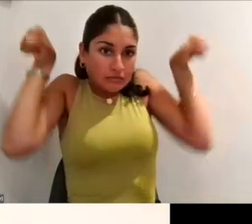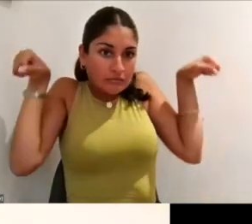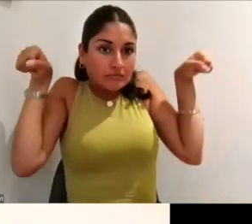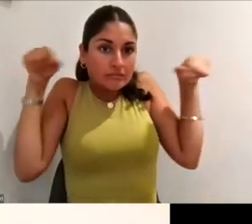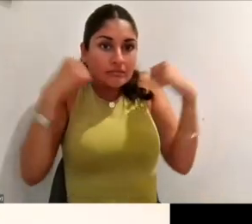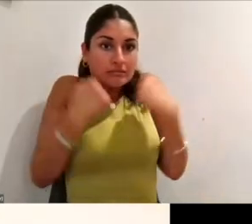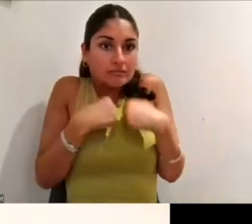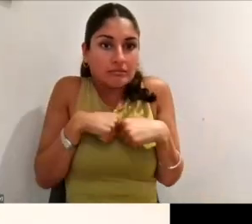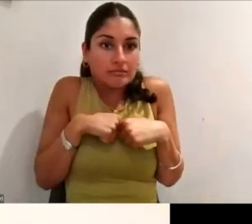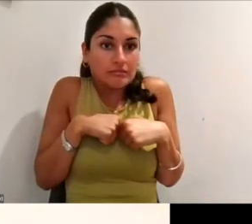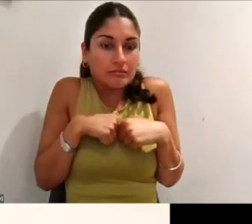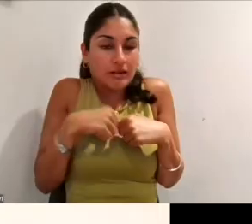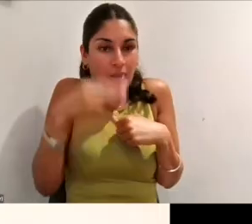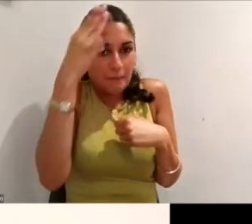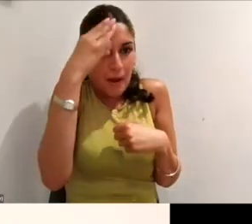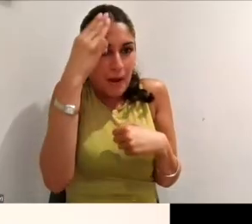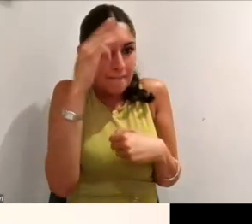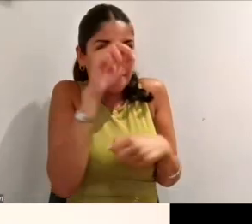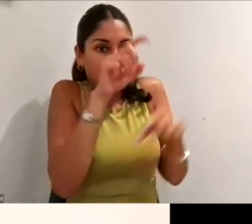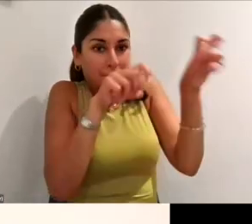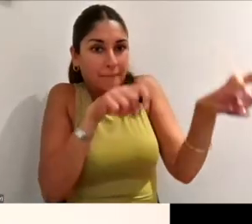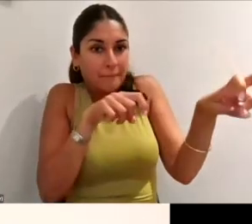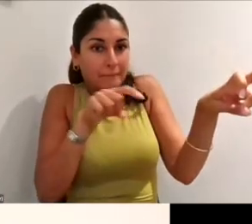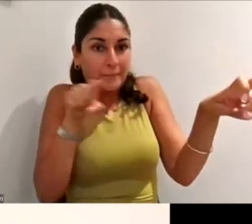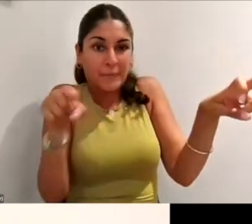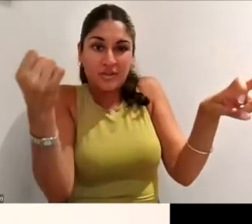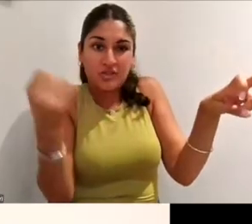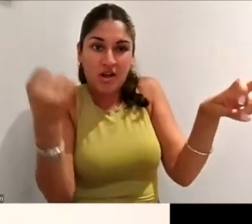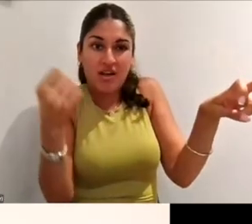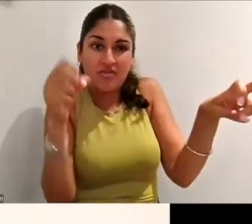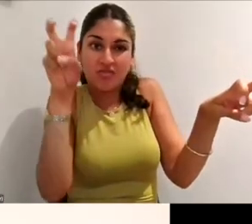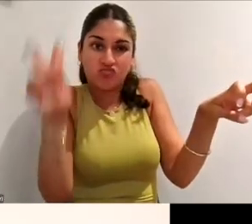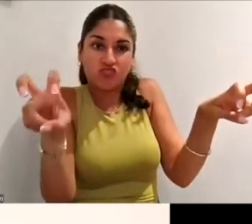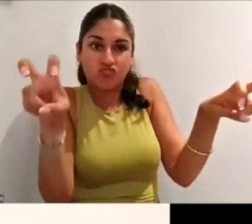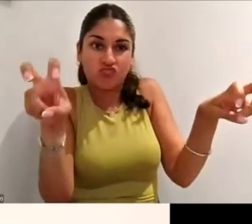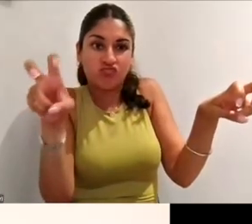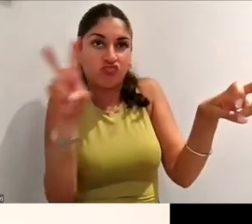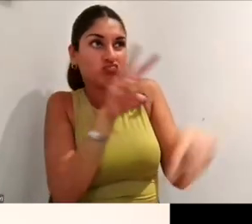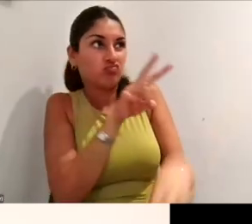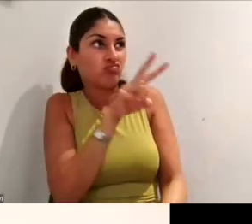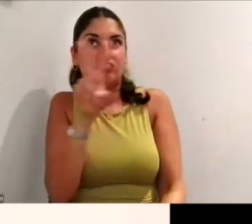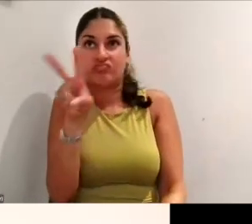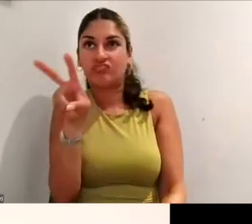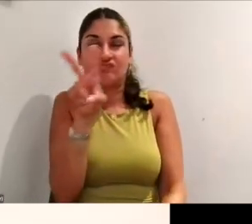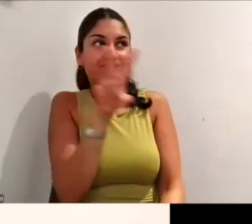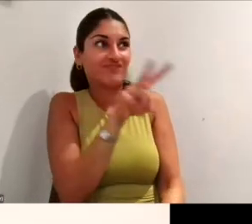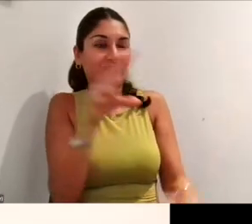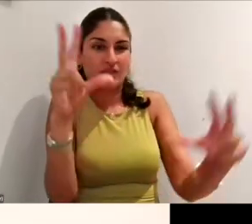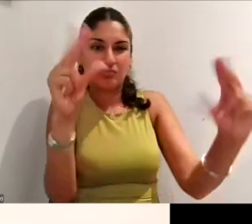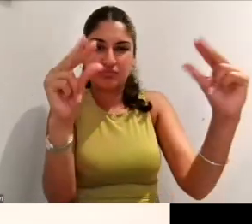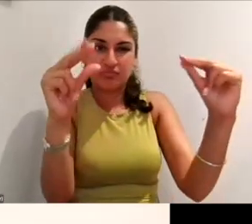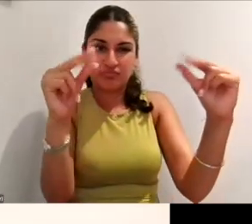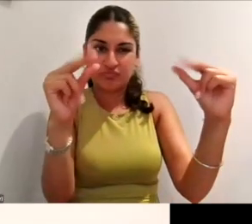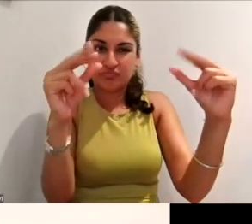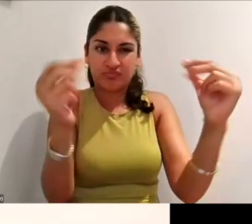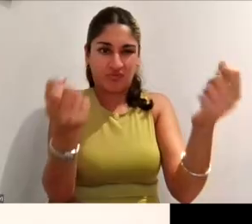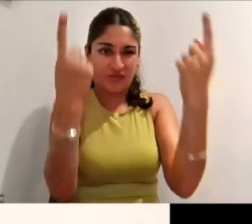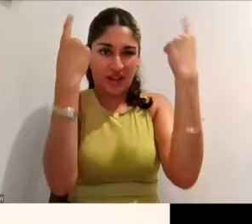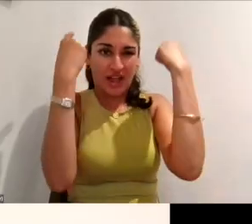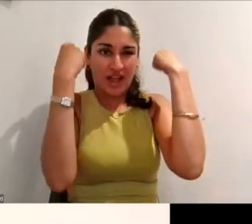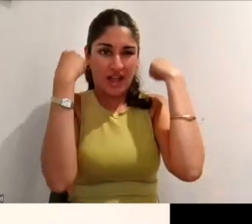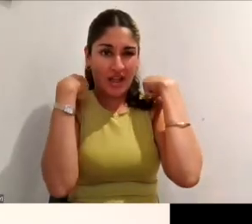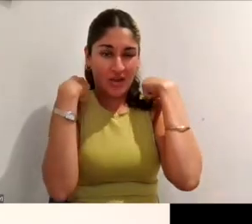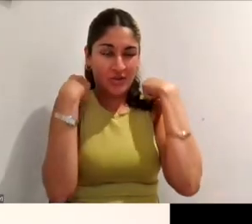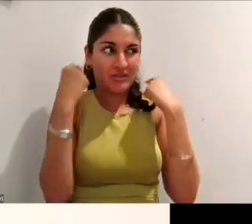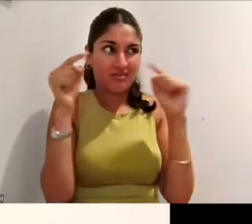Mum and the driver are yapping away. I can make out bits of what they're saying. As a child of an immigrant, you always know when you're